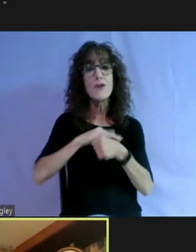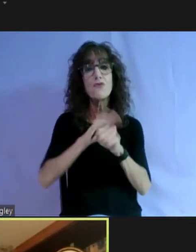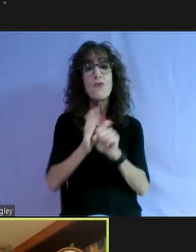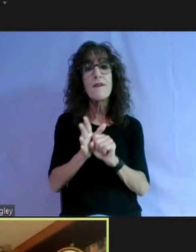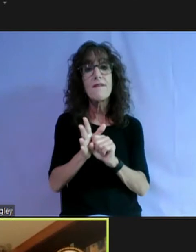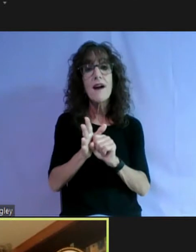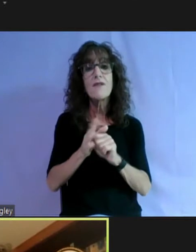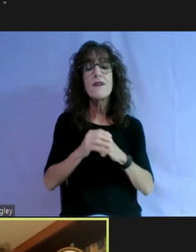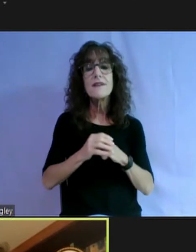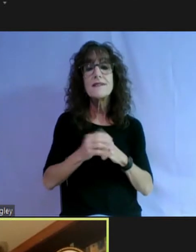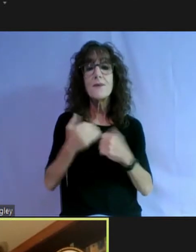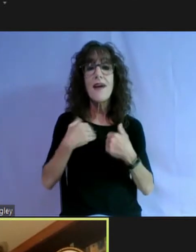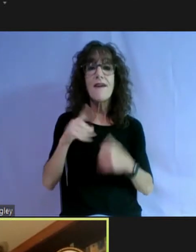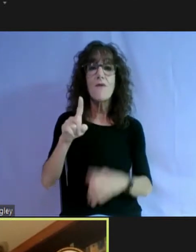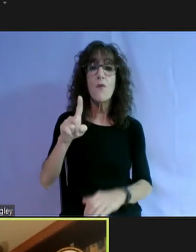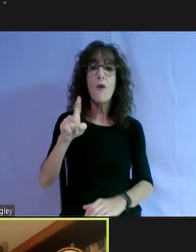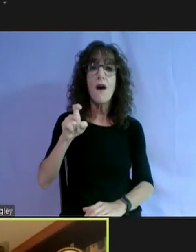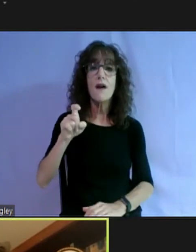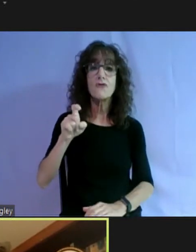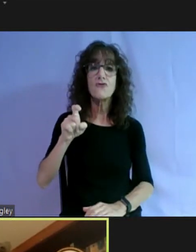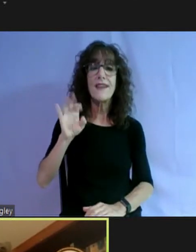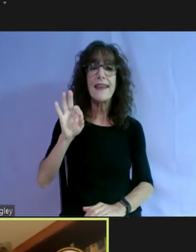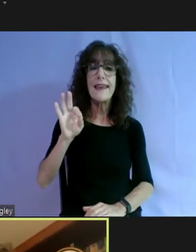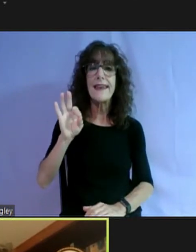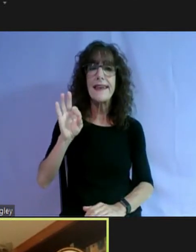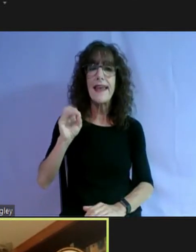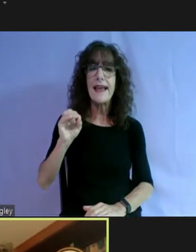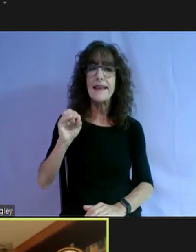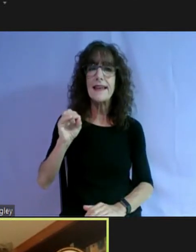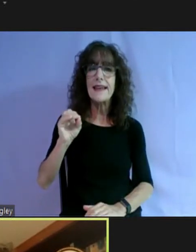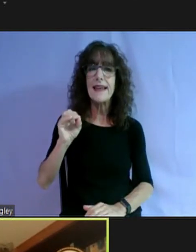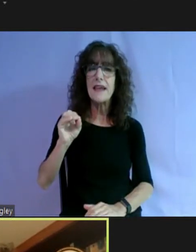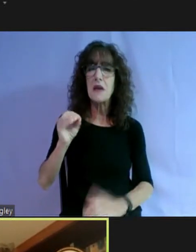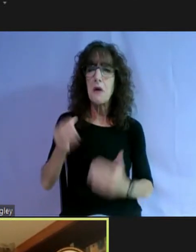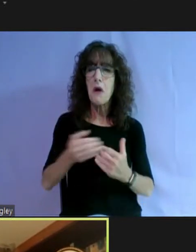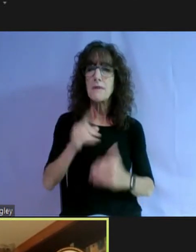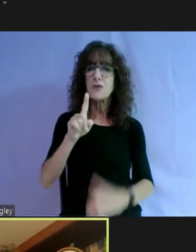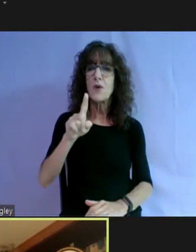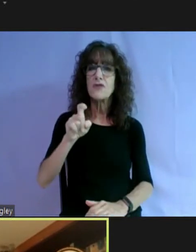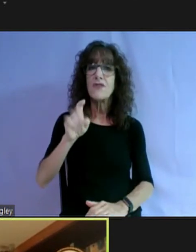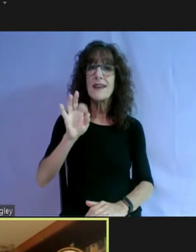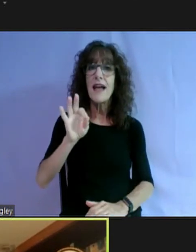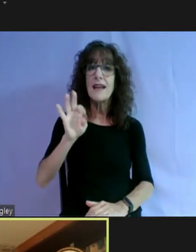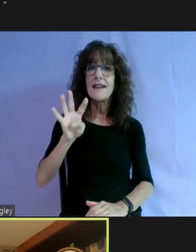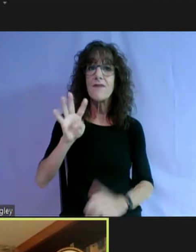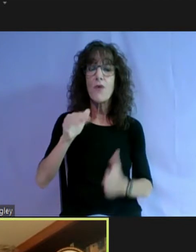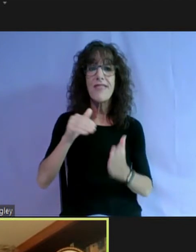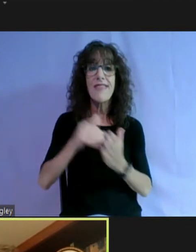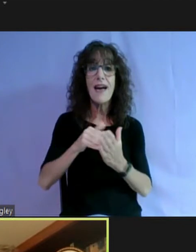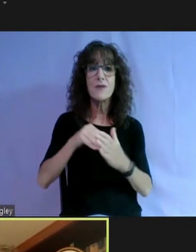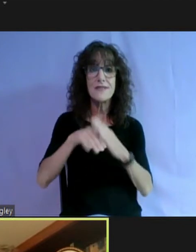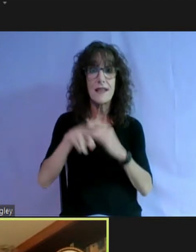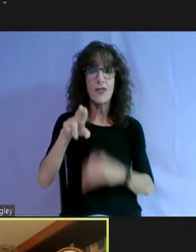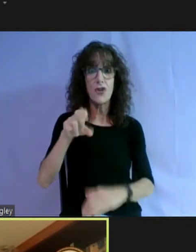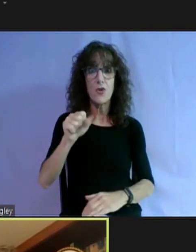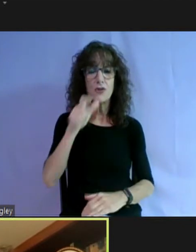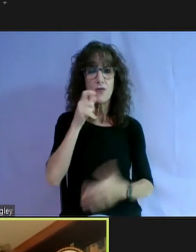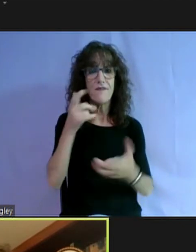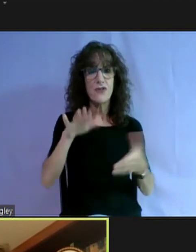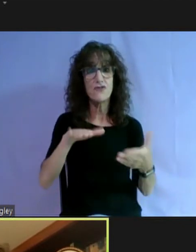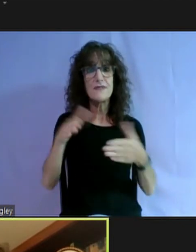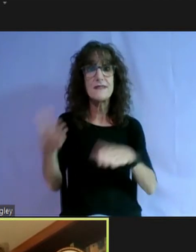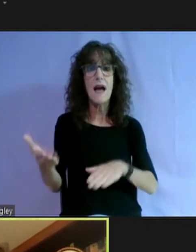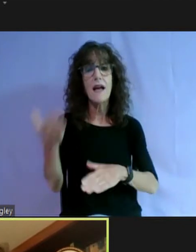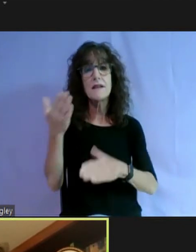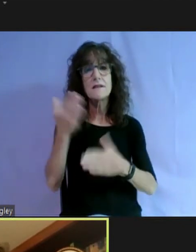have 190, I think up to almost 194,000 in the country who've died, and some are projecting that